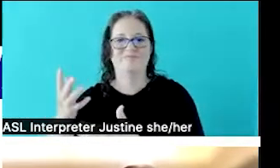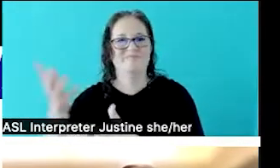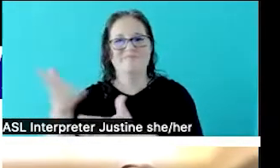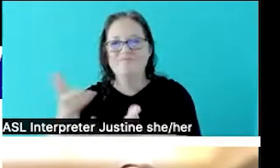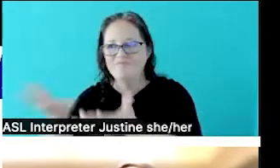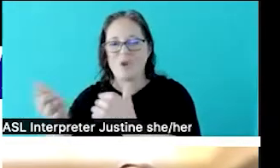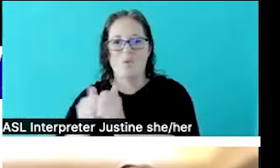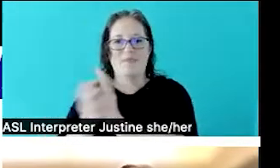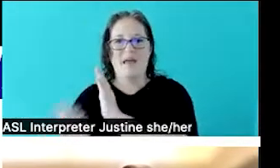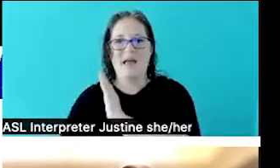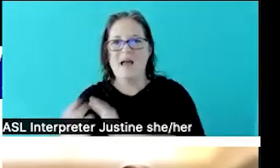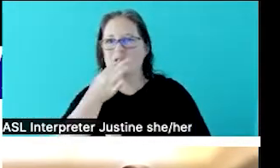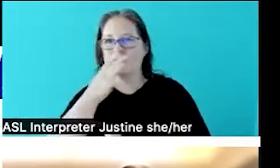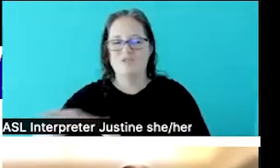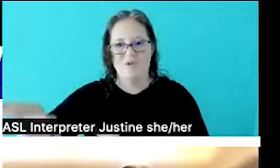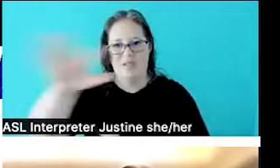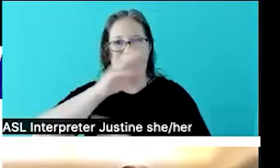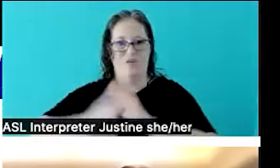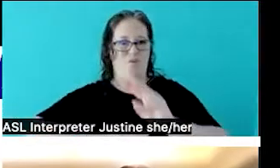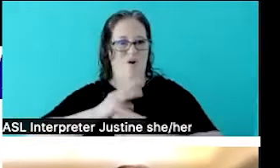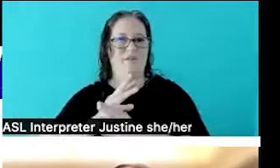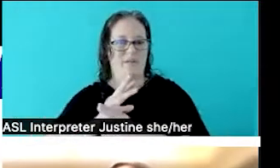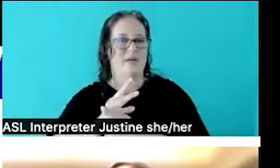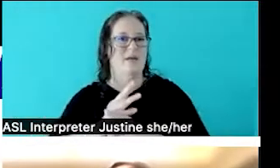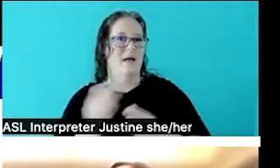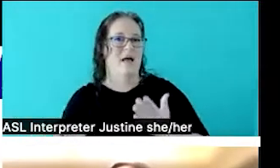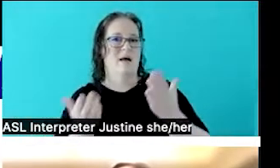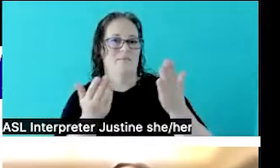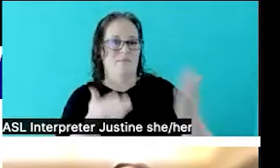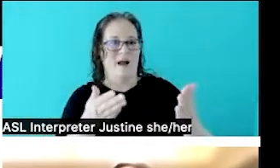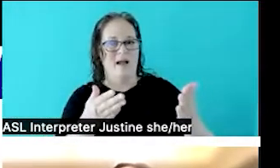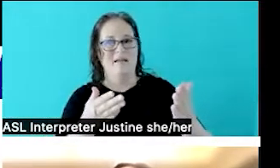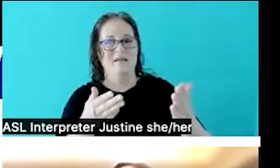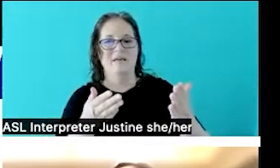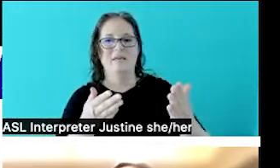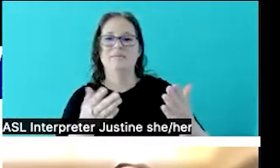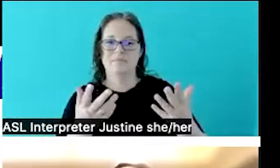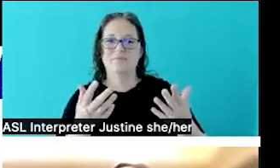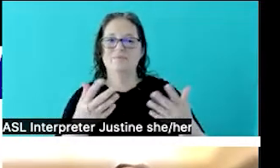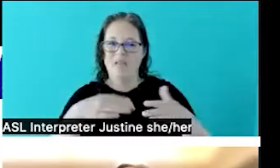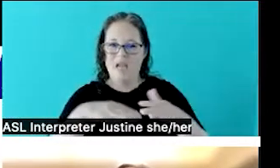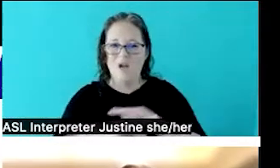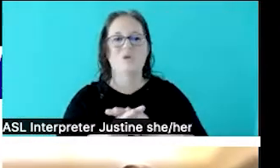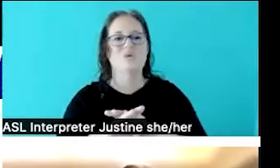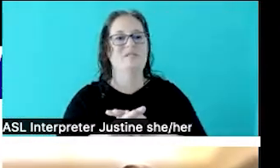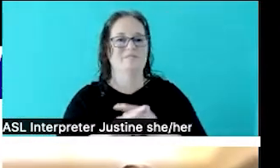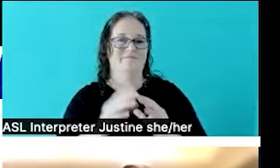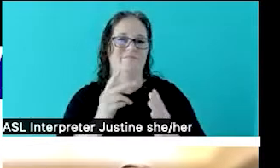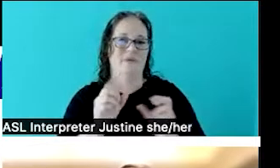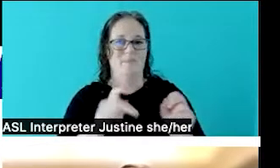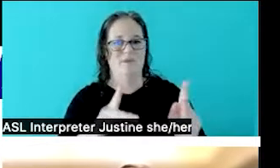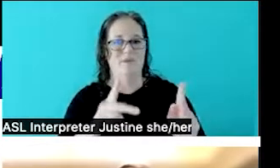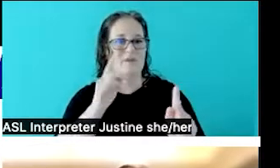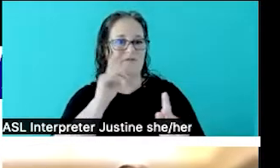designing inclusive arts and museum experiences and environments. I should mention that